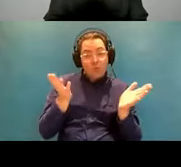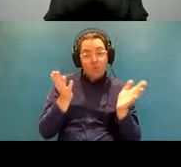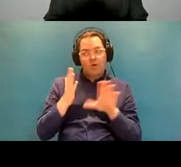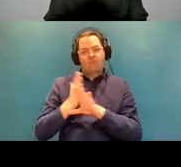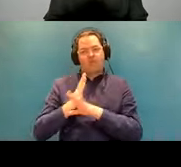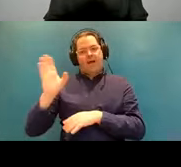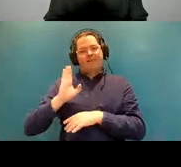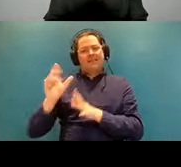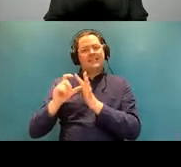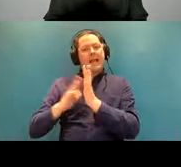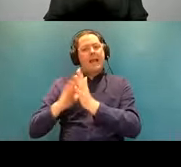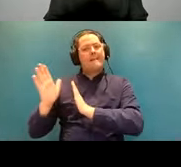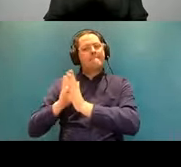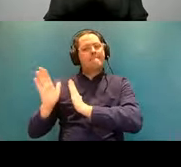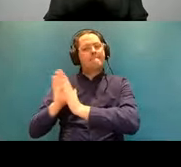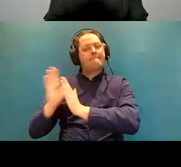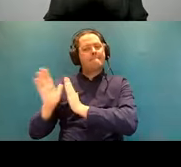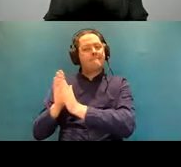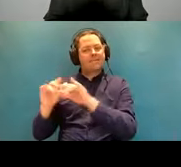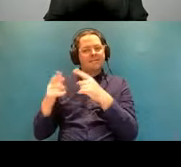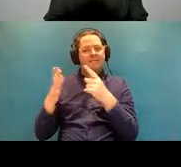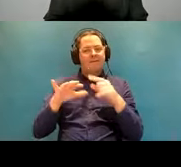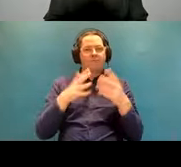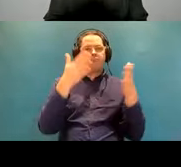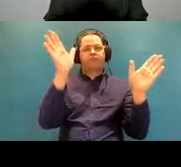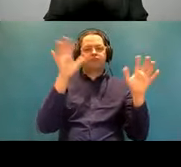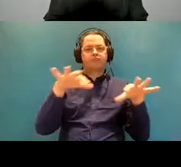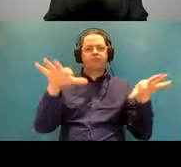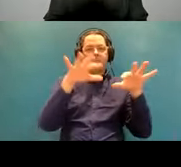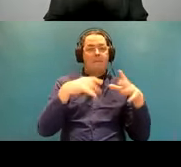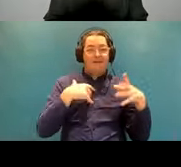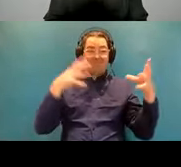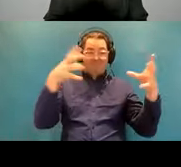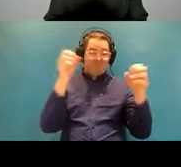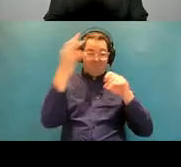and interactions are migrating away from those forums.